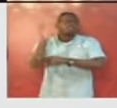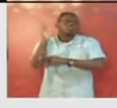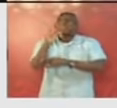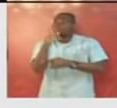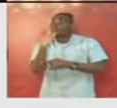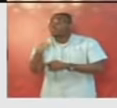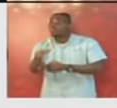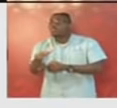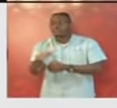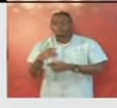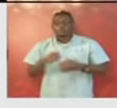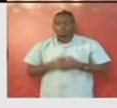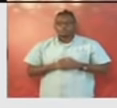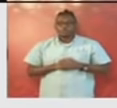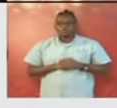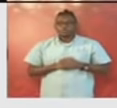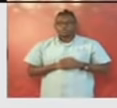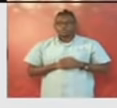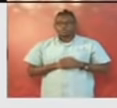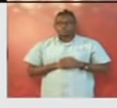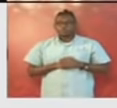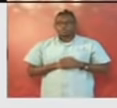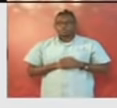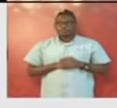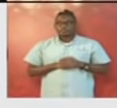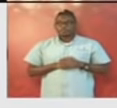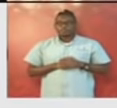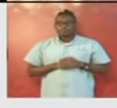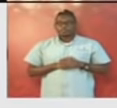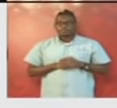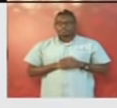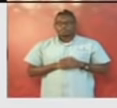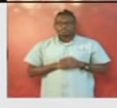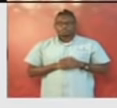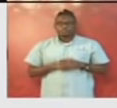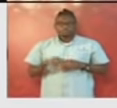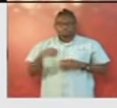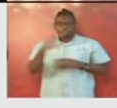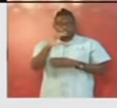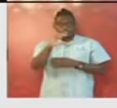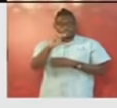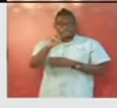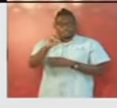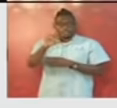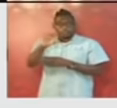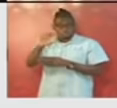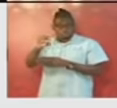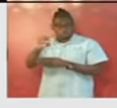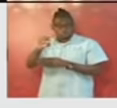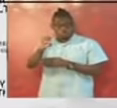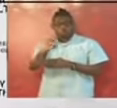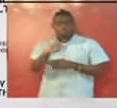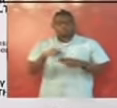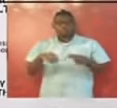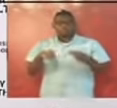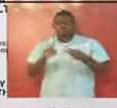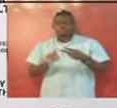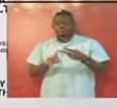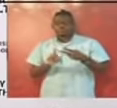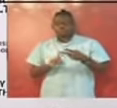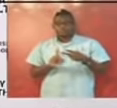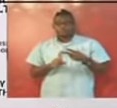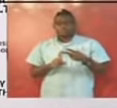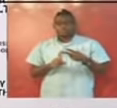in Trinidad and Tobago and internationally, are Dr. Roshan Parisram, Chief Medical Officer, Dr.